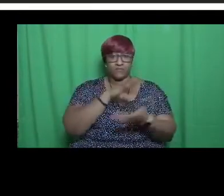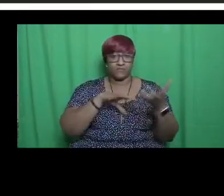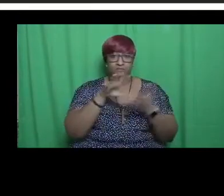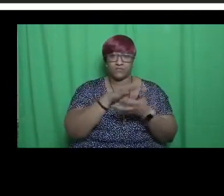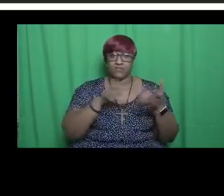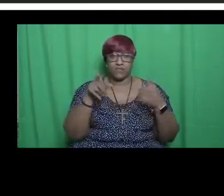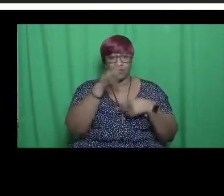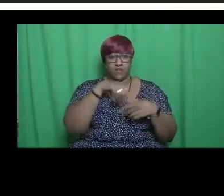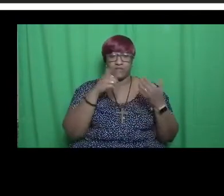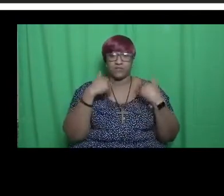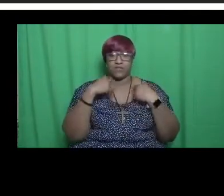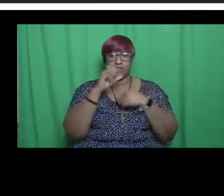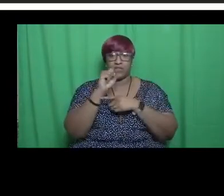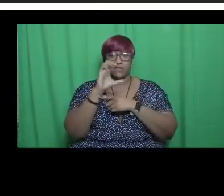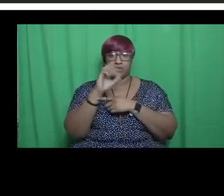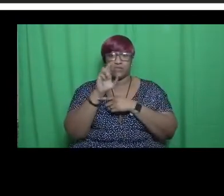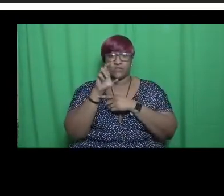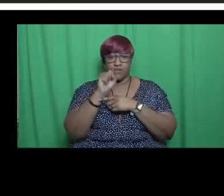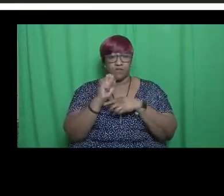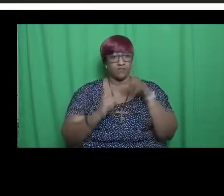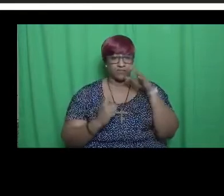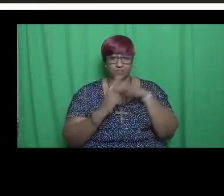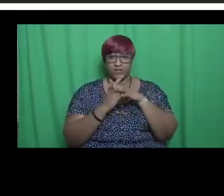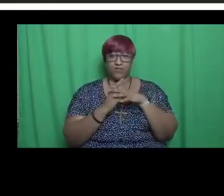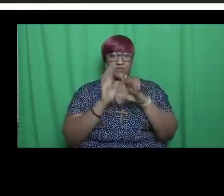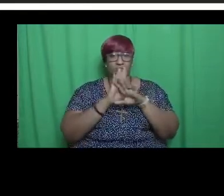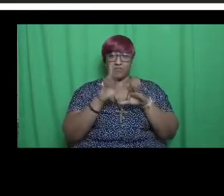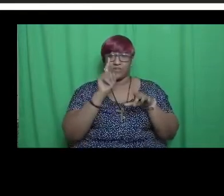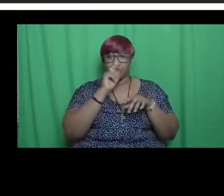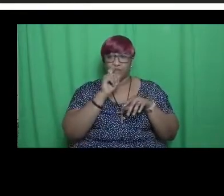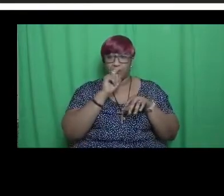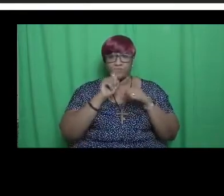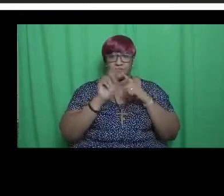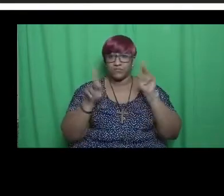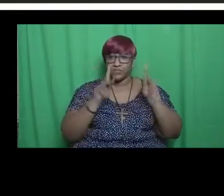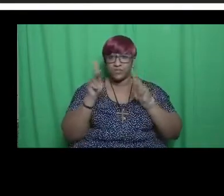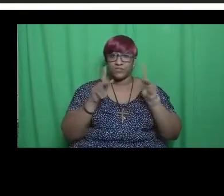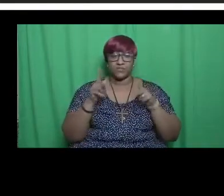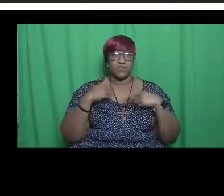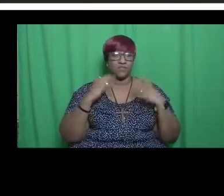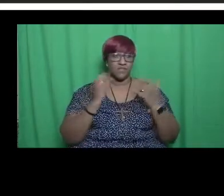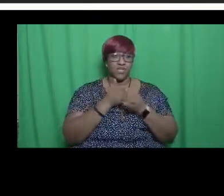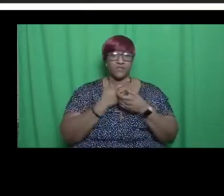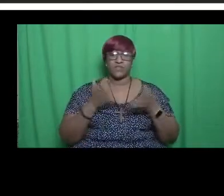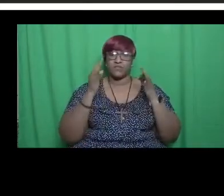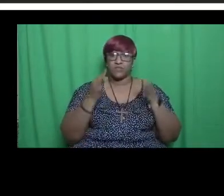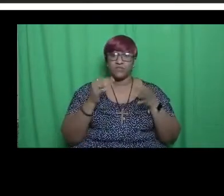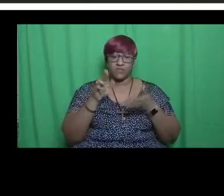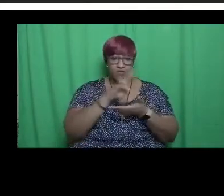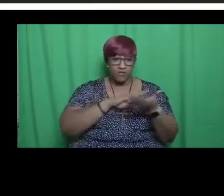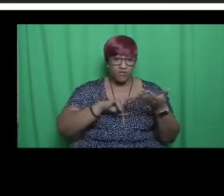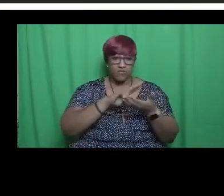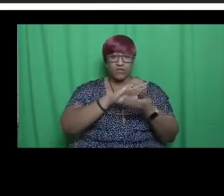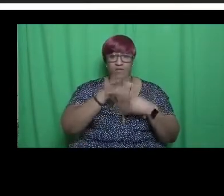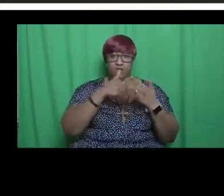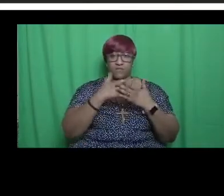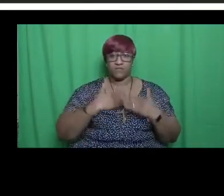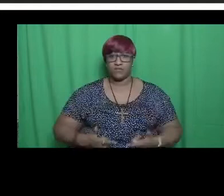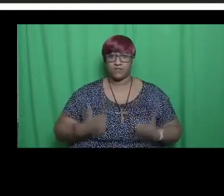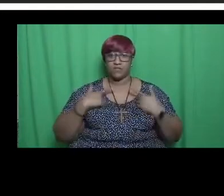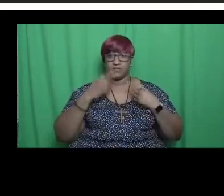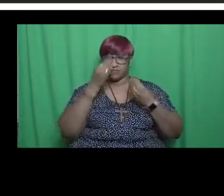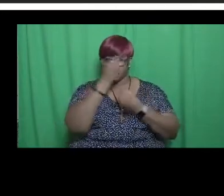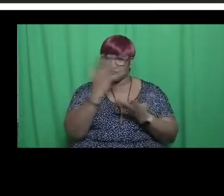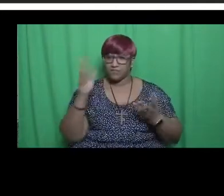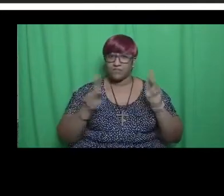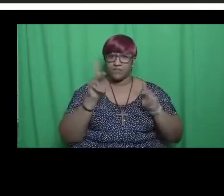got scars. And when it comes, don't get up pretending to people, I got it all together, I've been holy all my life. Let folk know, I